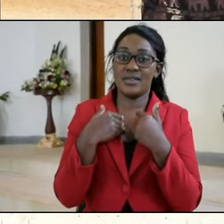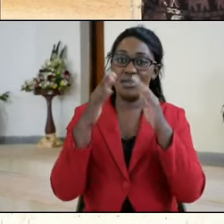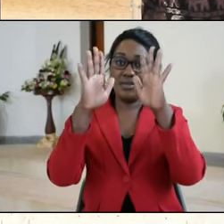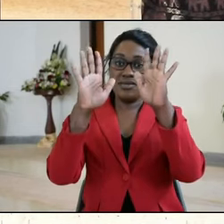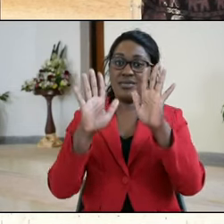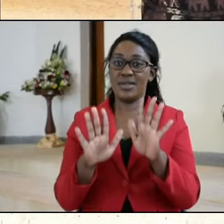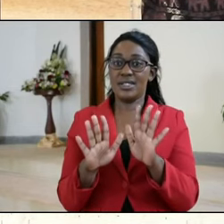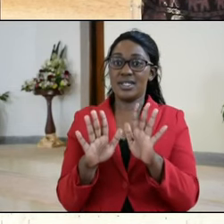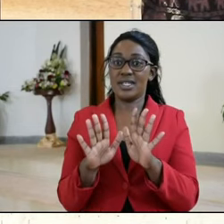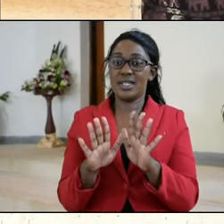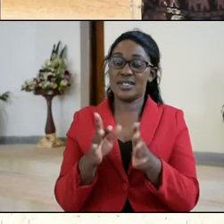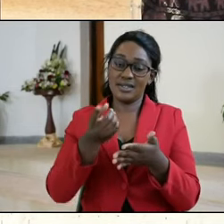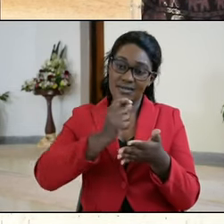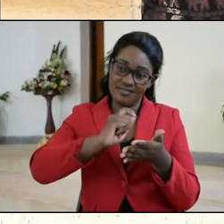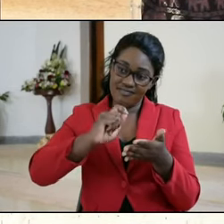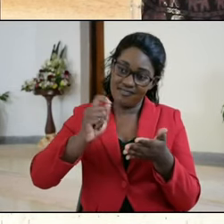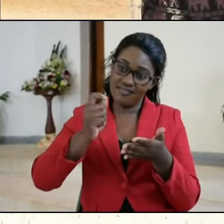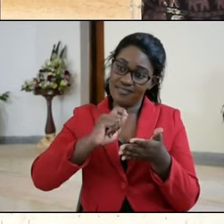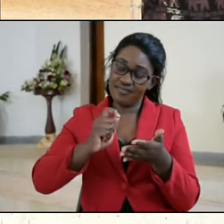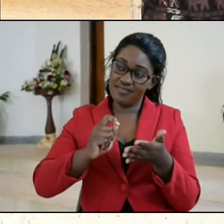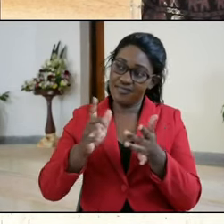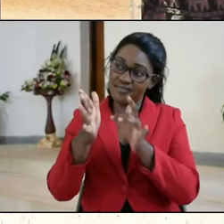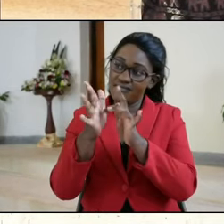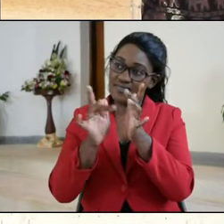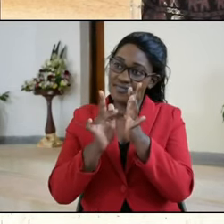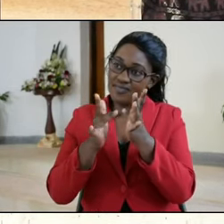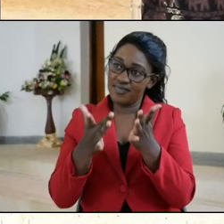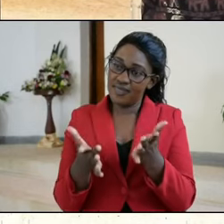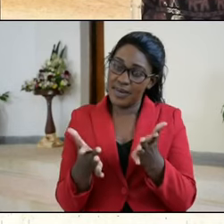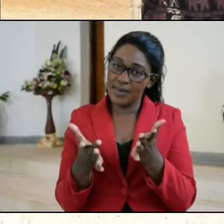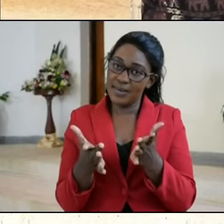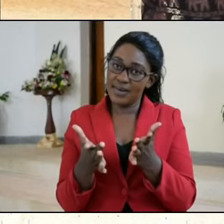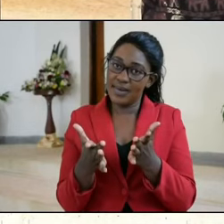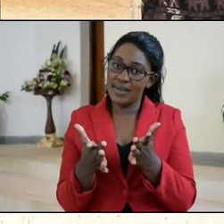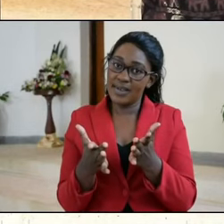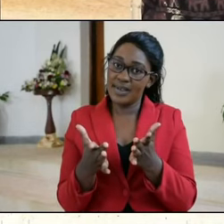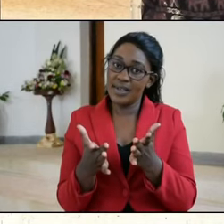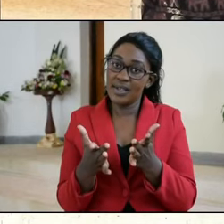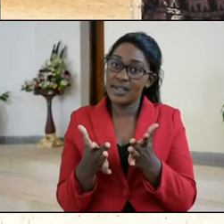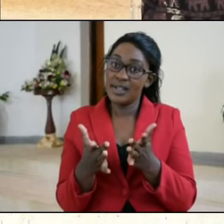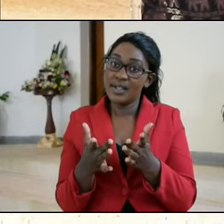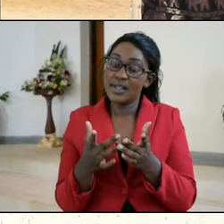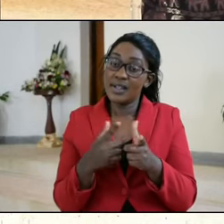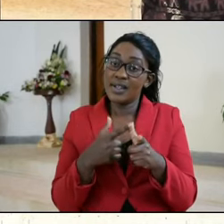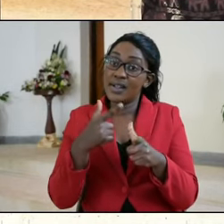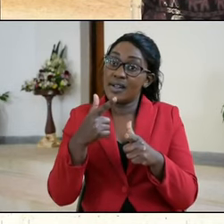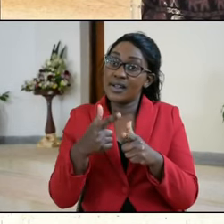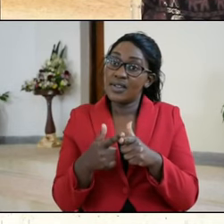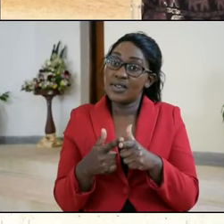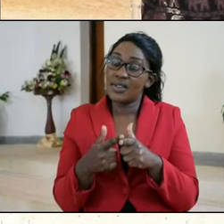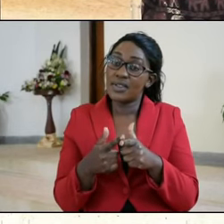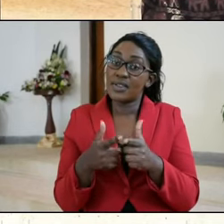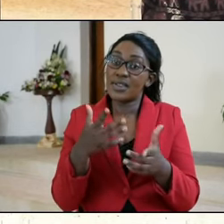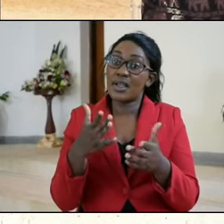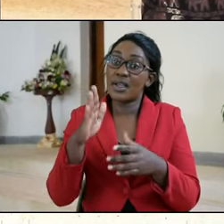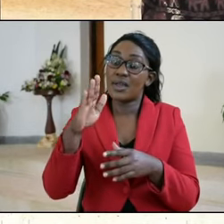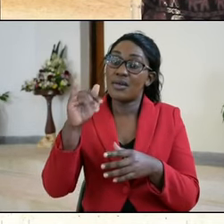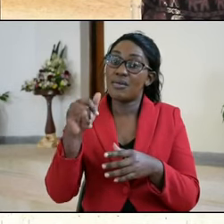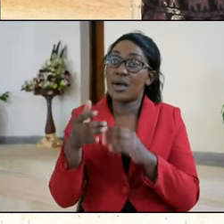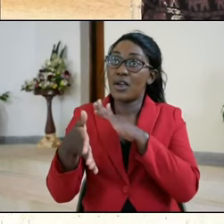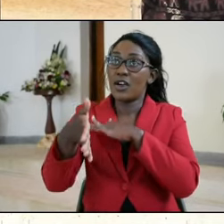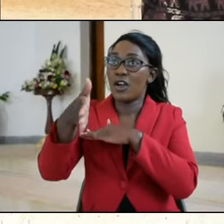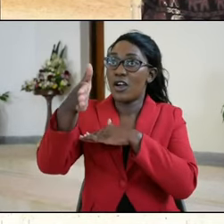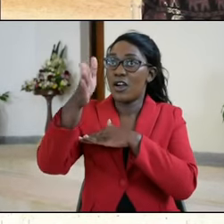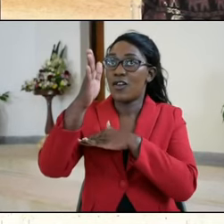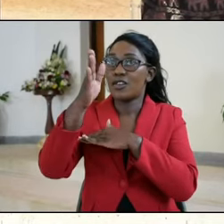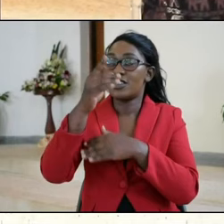all the writings of the Bible and give them their due prominence, then we will also avoid, by God's grace, to fall into the